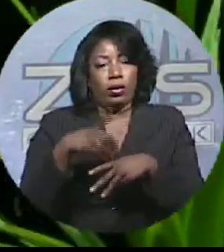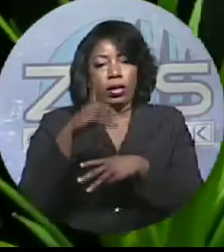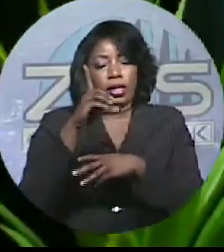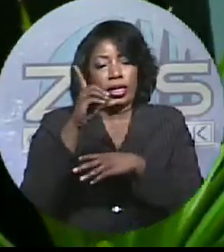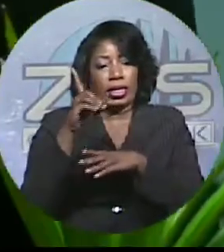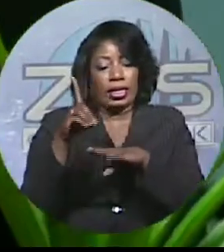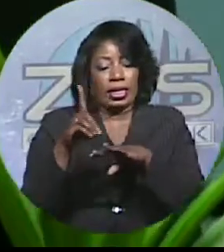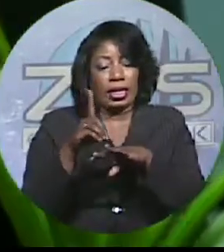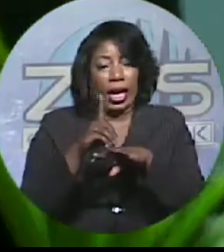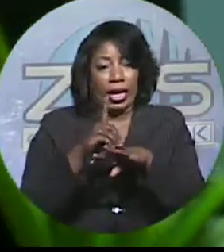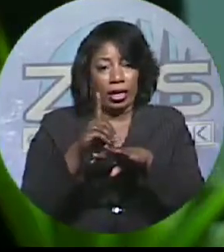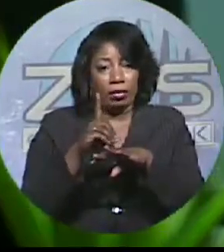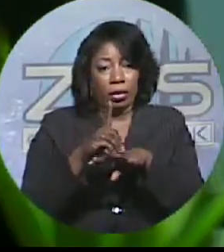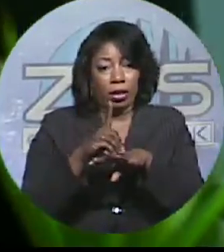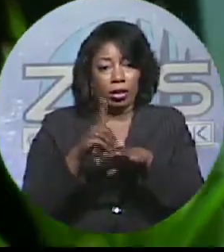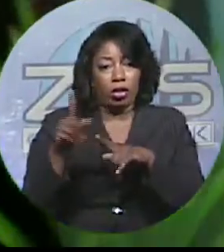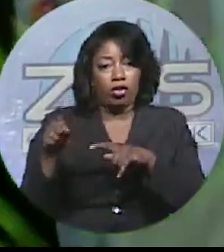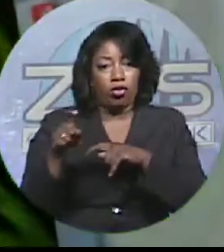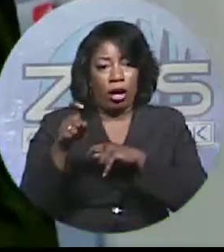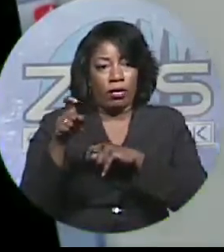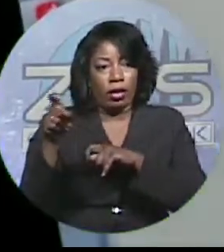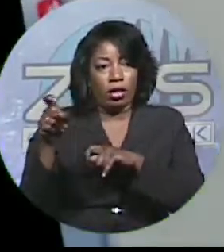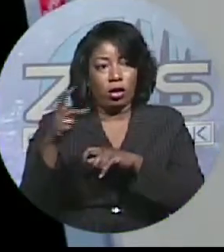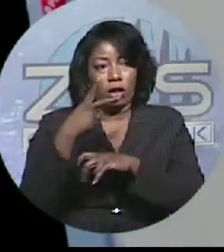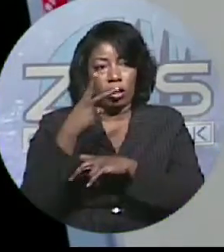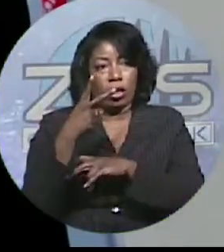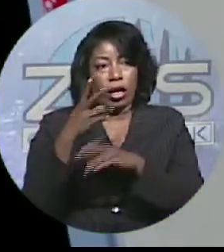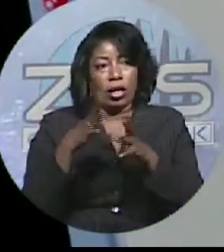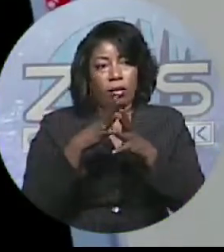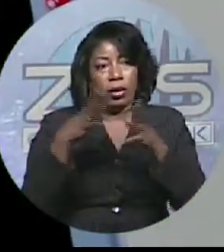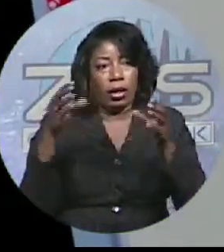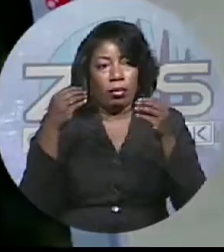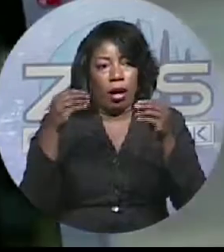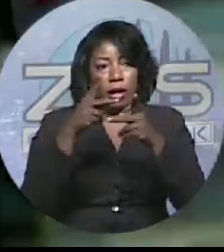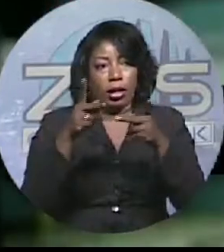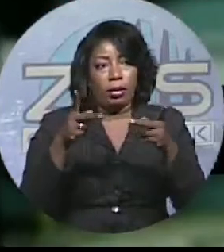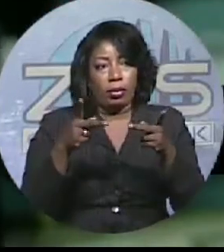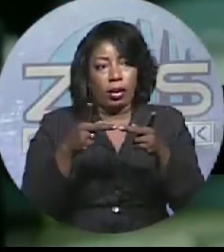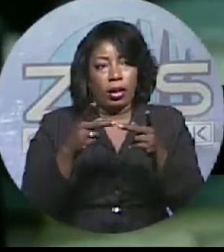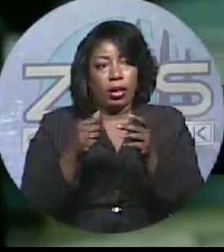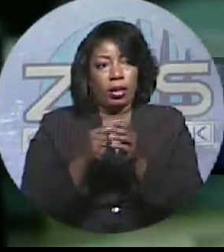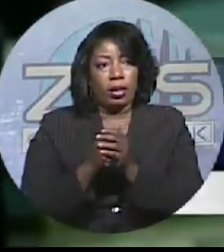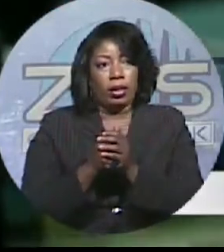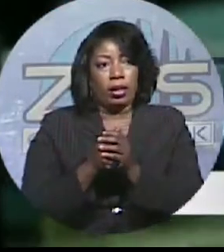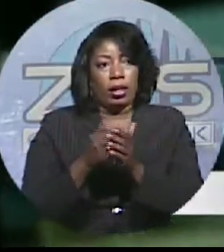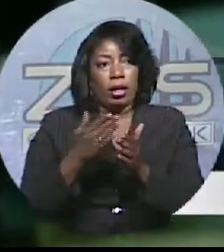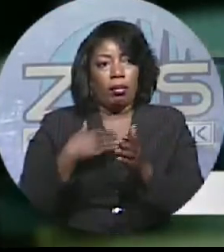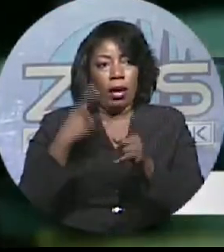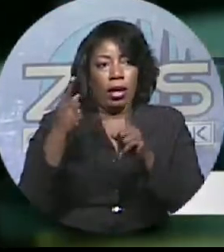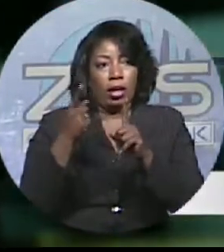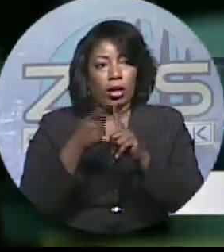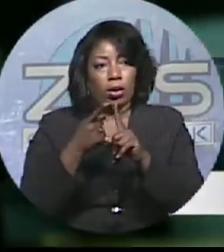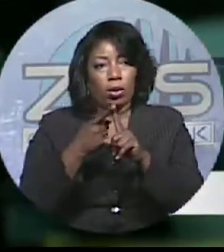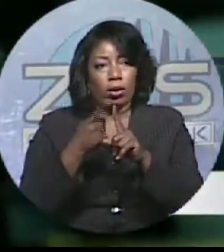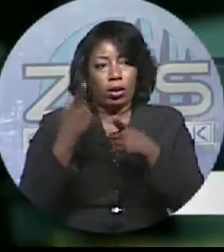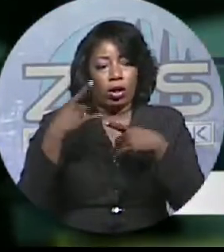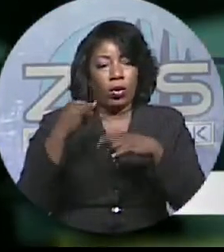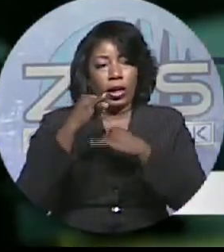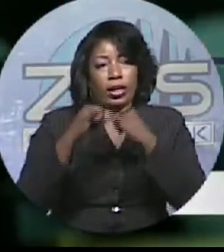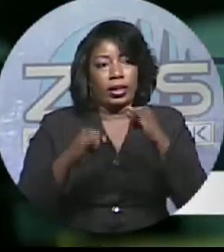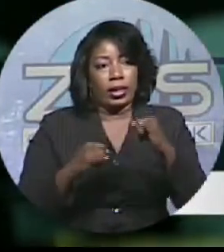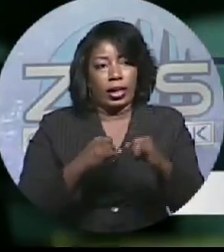in Marsh Harbor, but she's envisioning a much bigger market. My goal would be to go